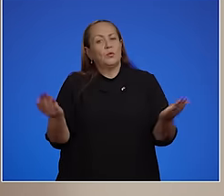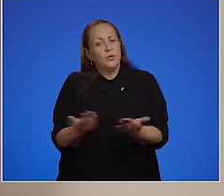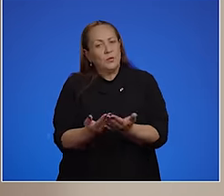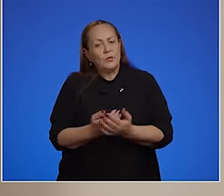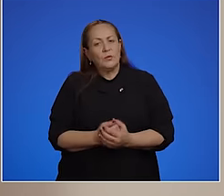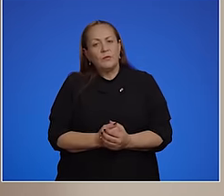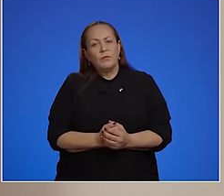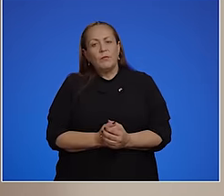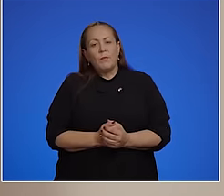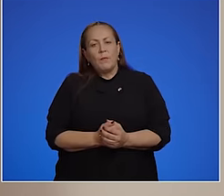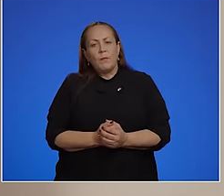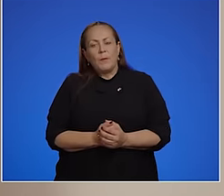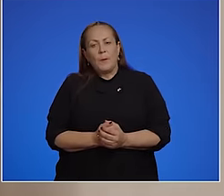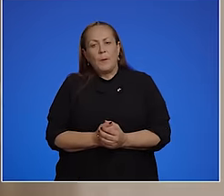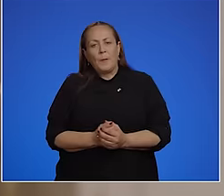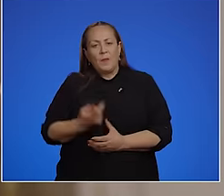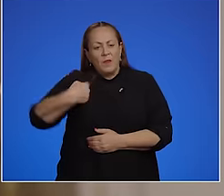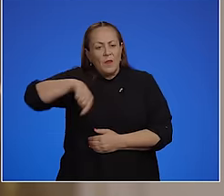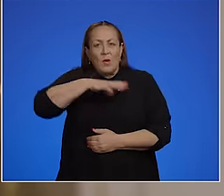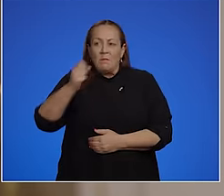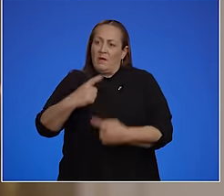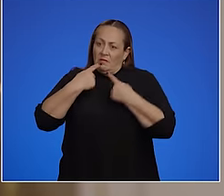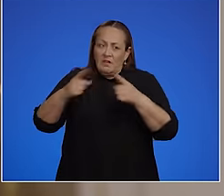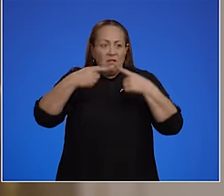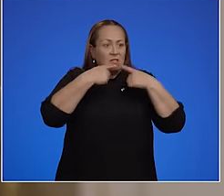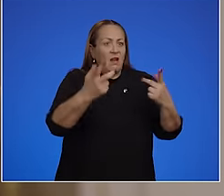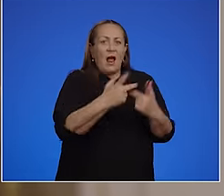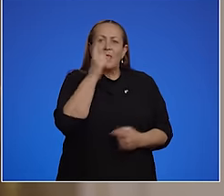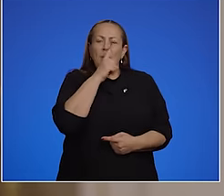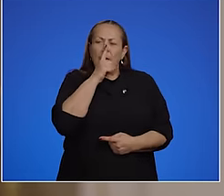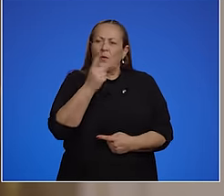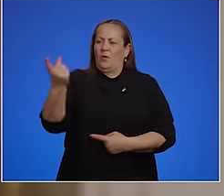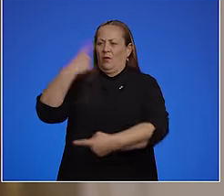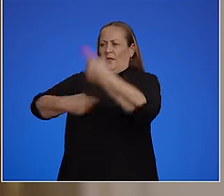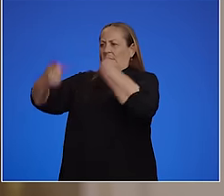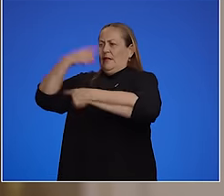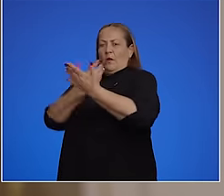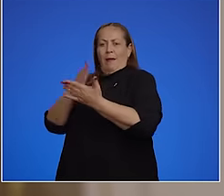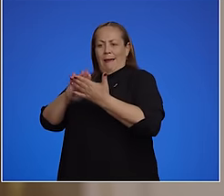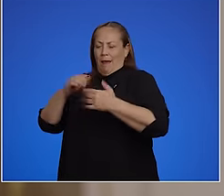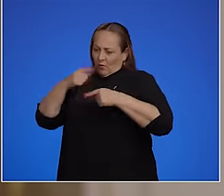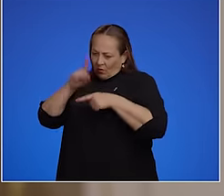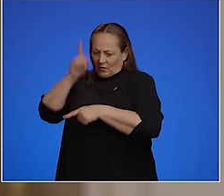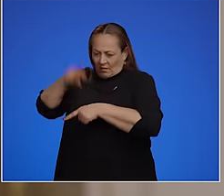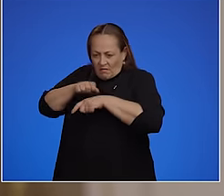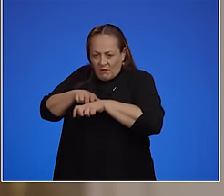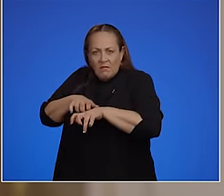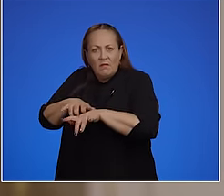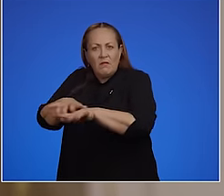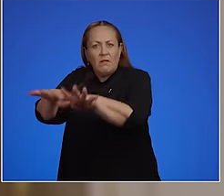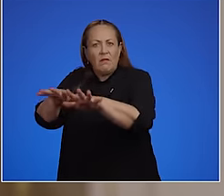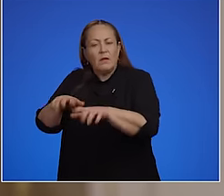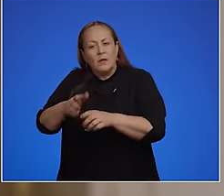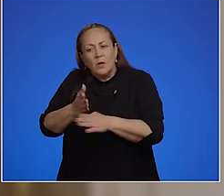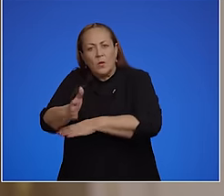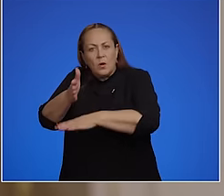everywhere. We do not need to tell other people about it. Other people tell us how we started the work among you, how